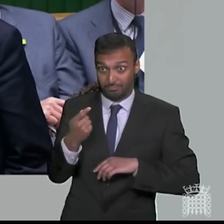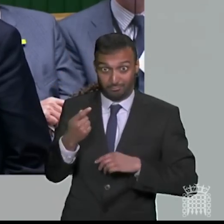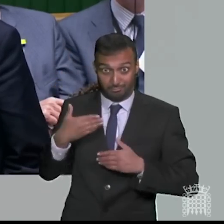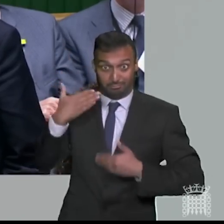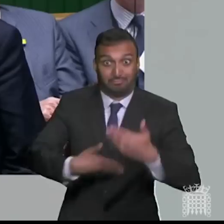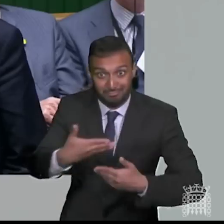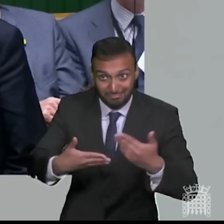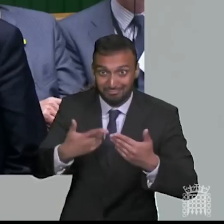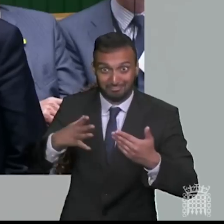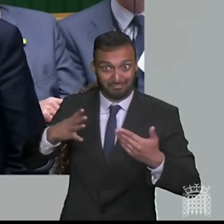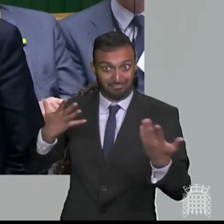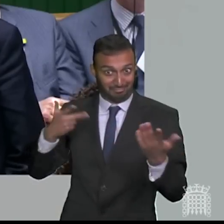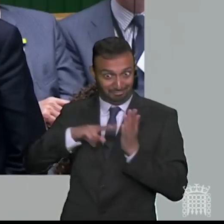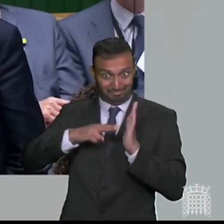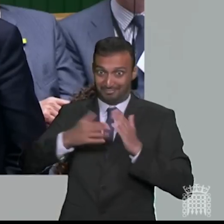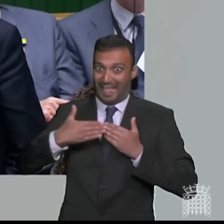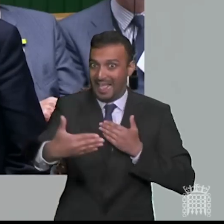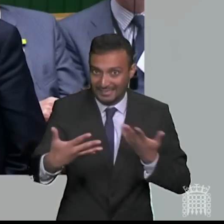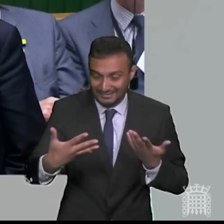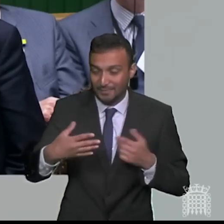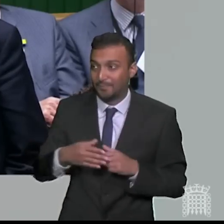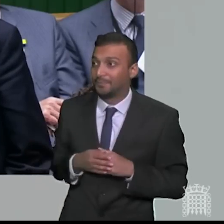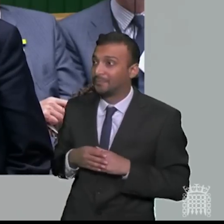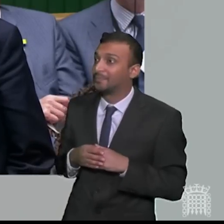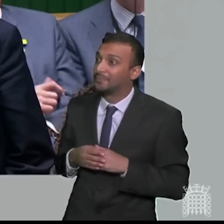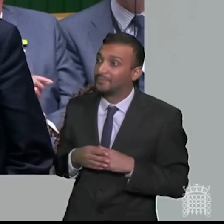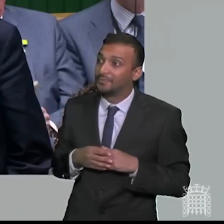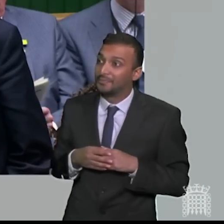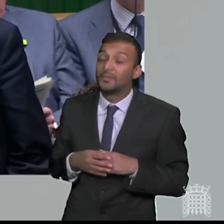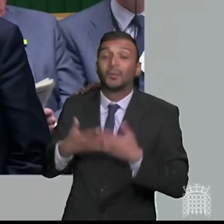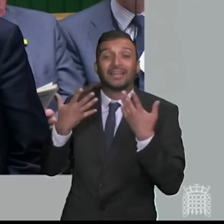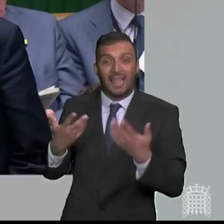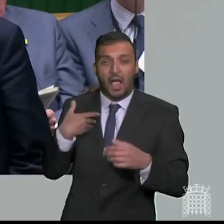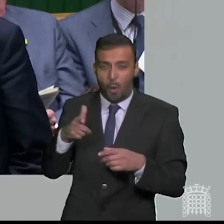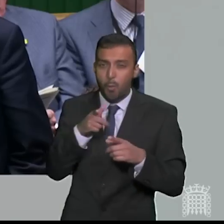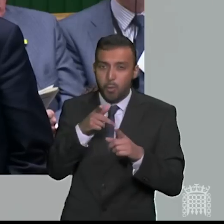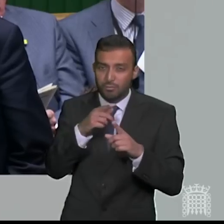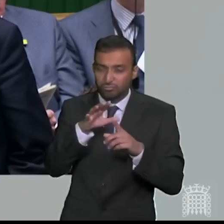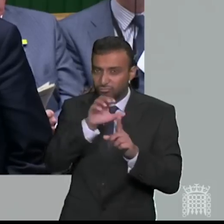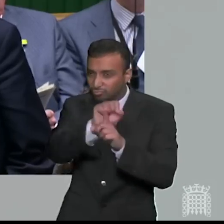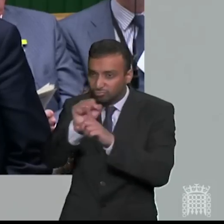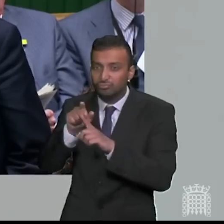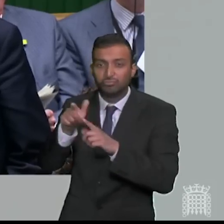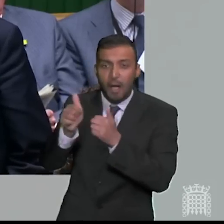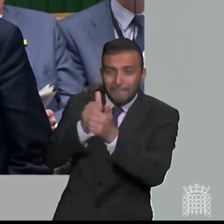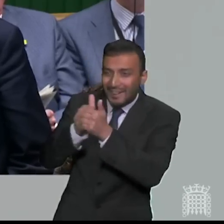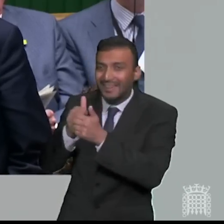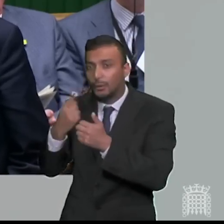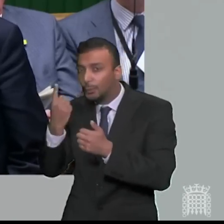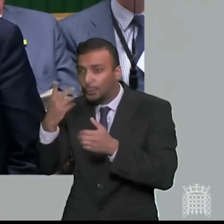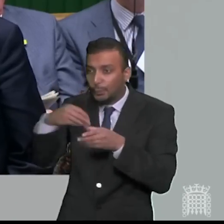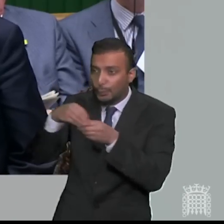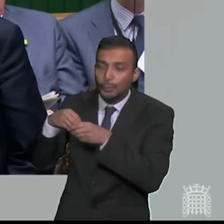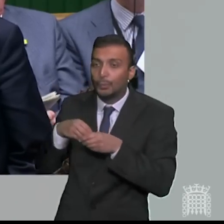North Coast Space Cluster has been developed involving enterprise agencies and companies. Does the Deputy Prime Minister agree with